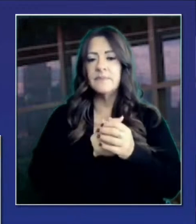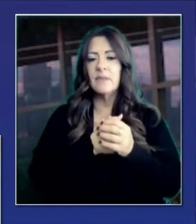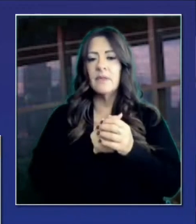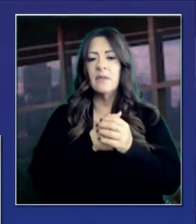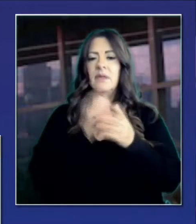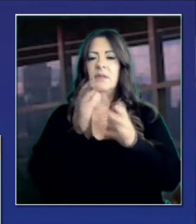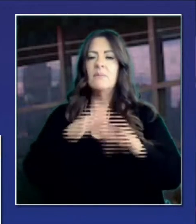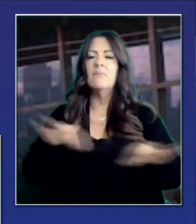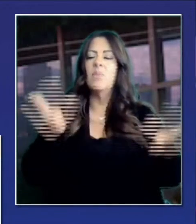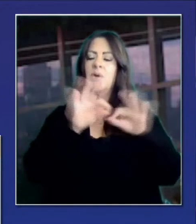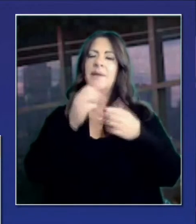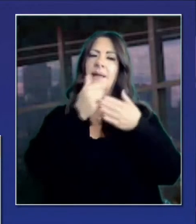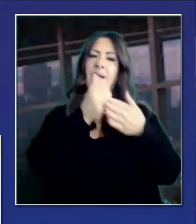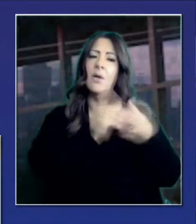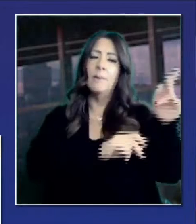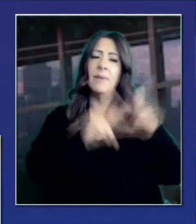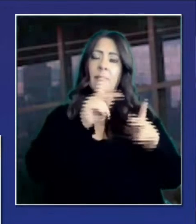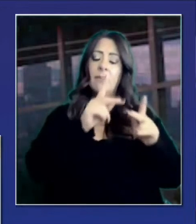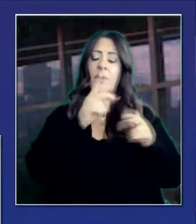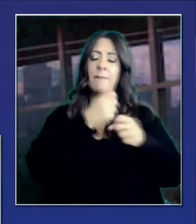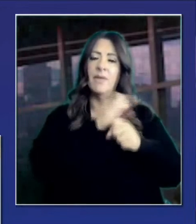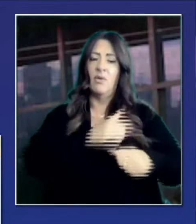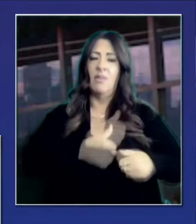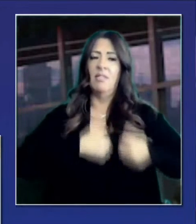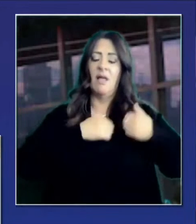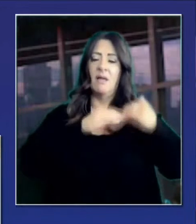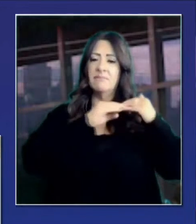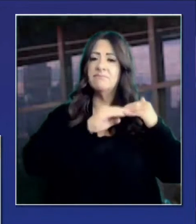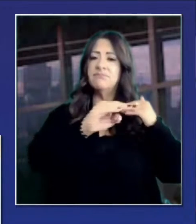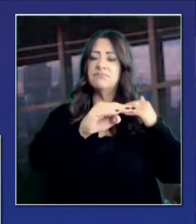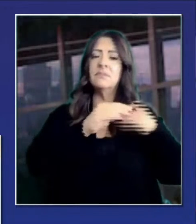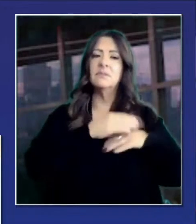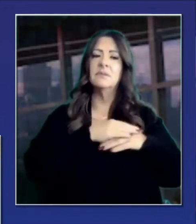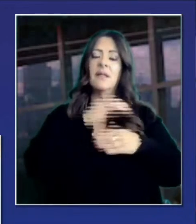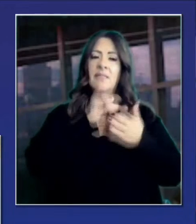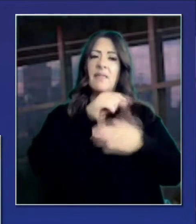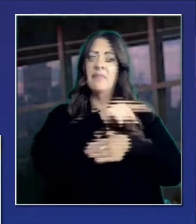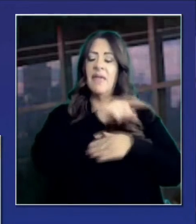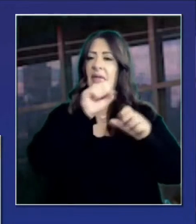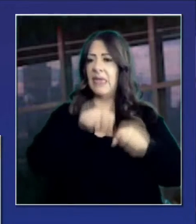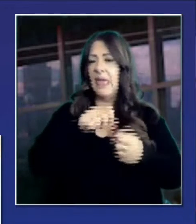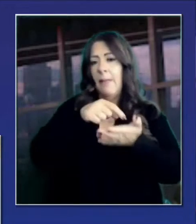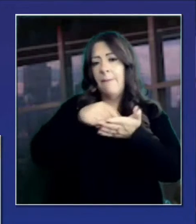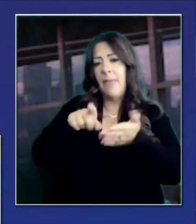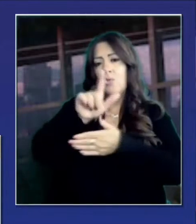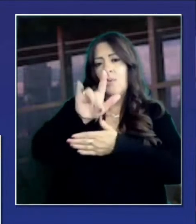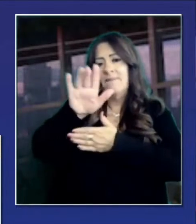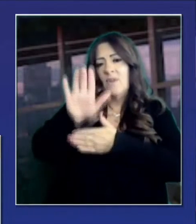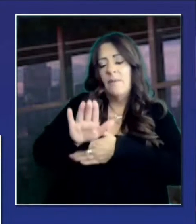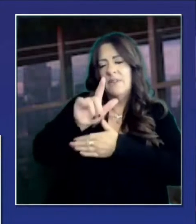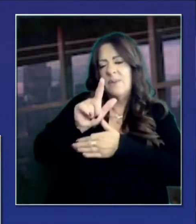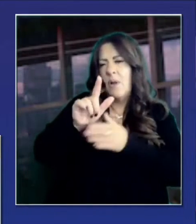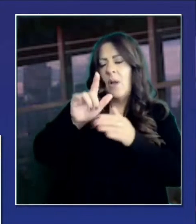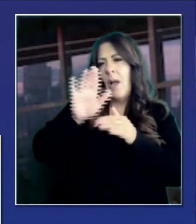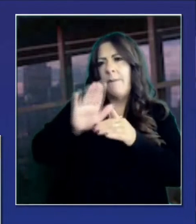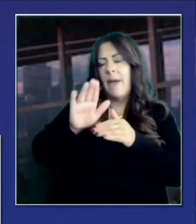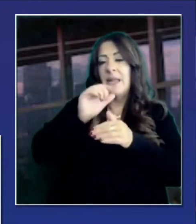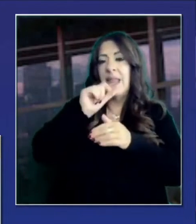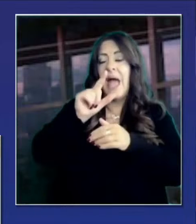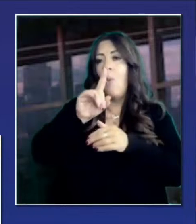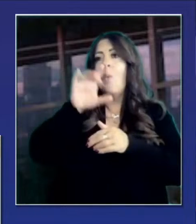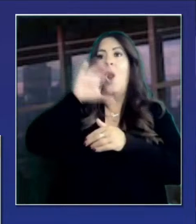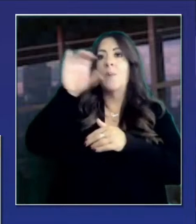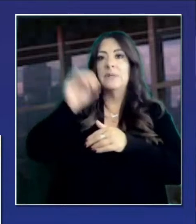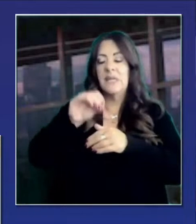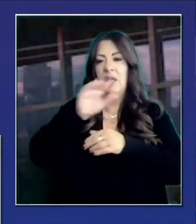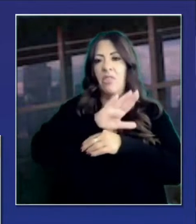a little more stable because they will continue on with their 25% payment, but with the benefit of those federal dollars. And by the